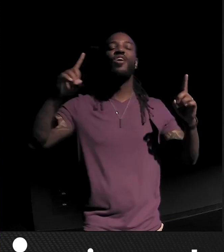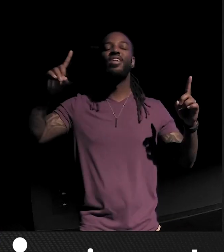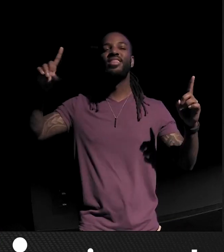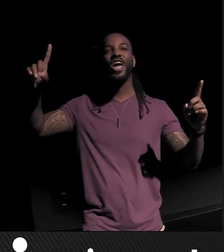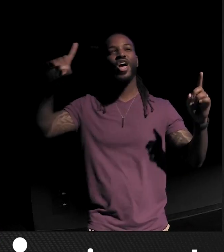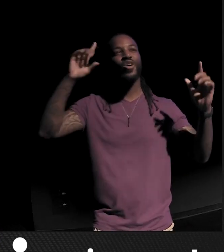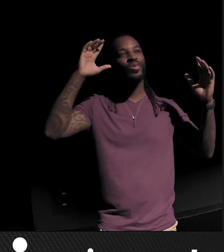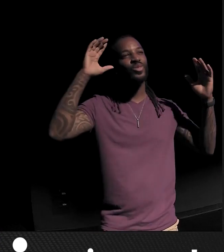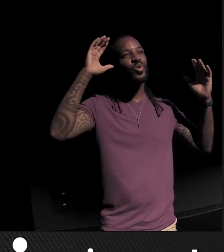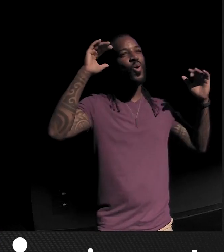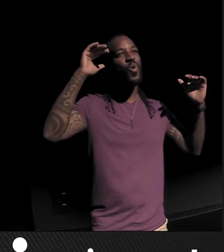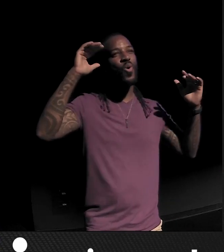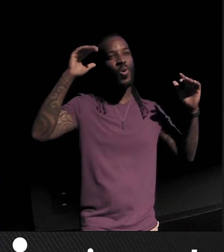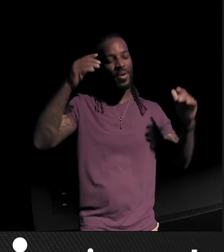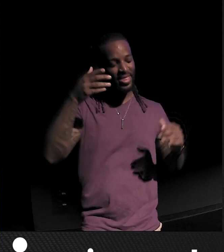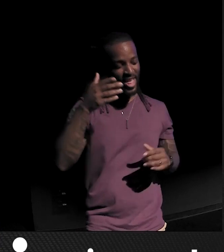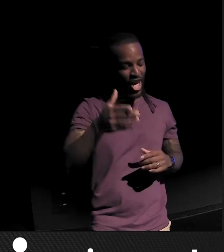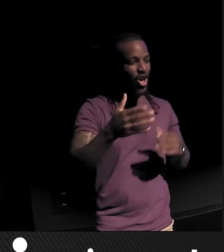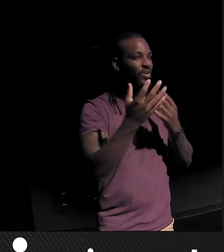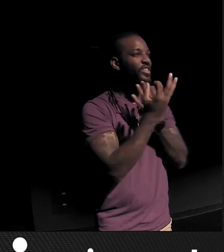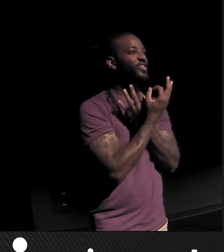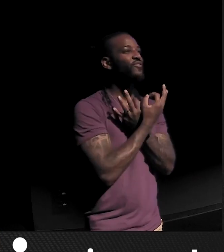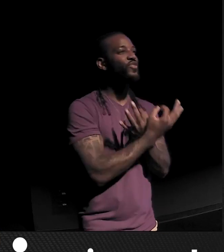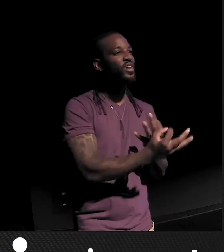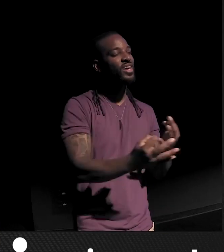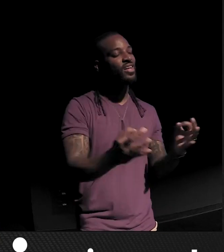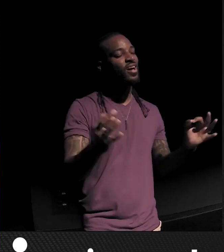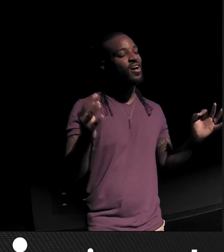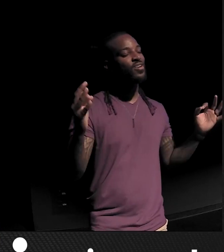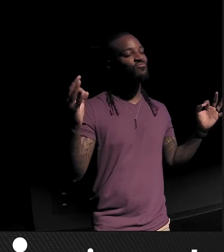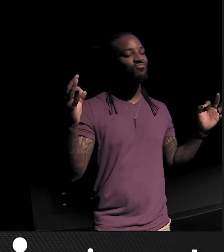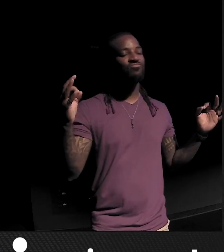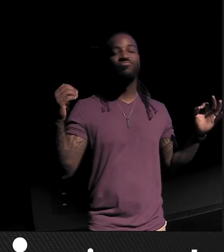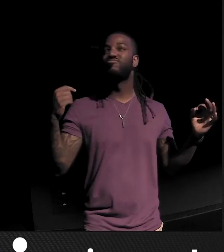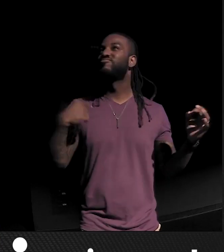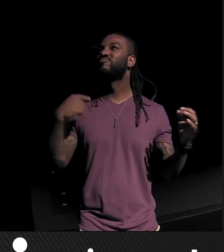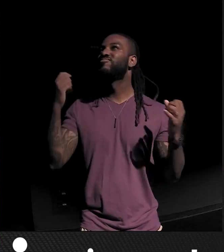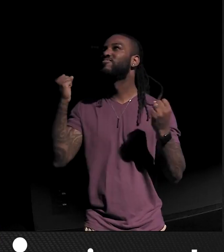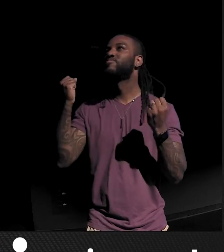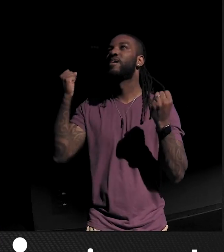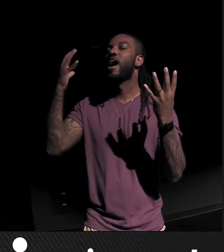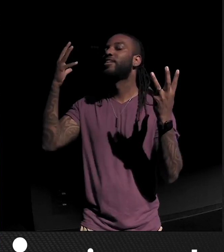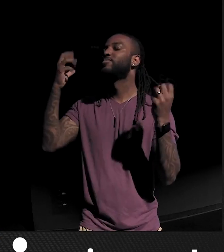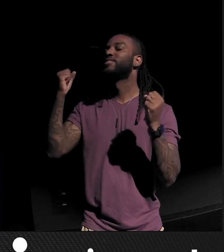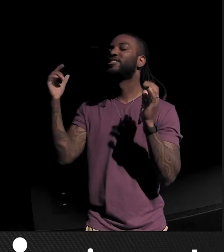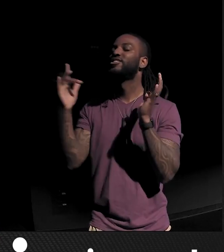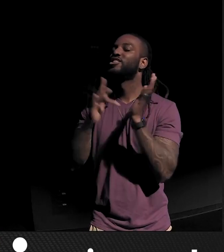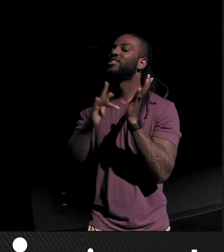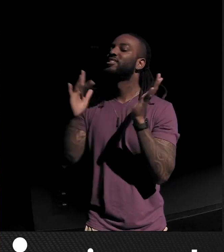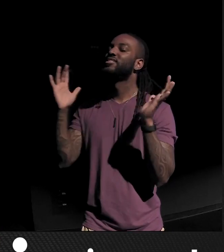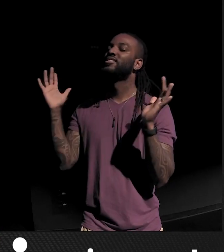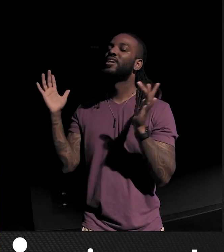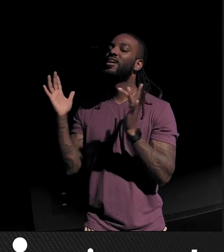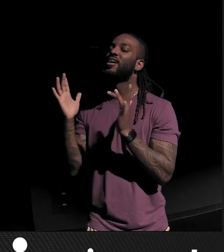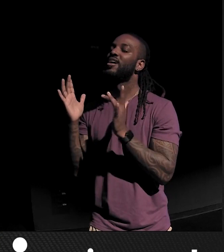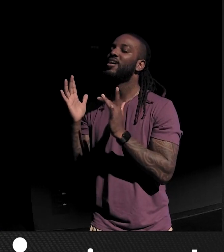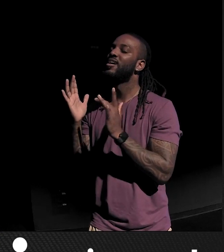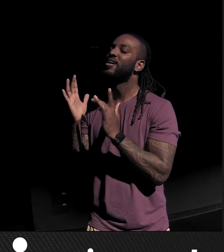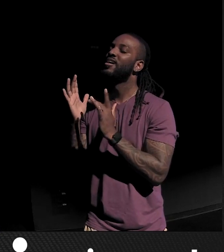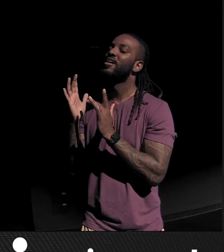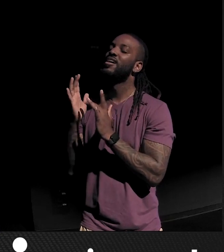declaring there is hope and there is freedom. I speak Jesus.